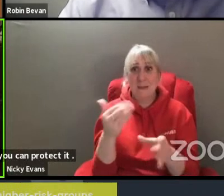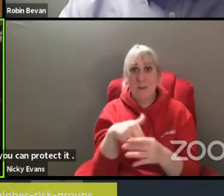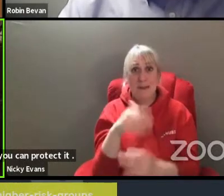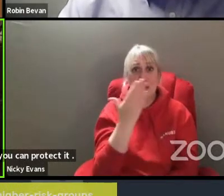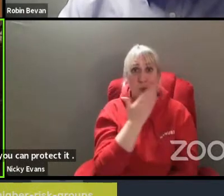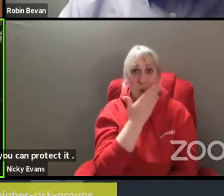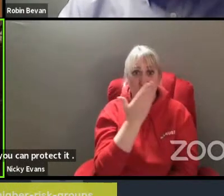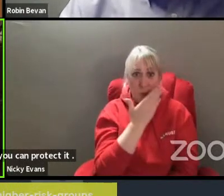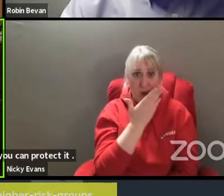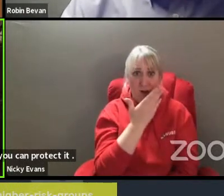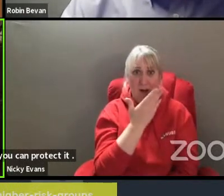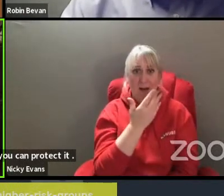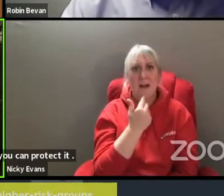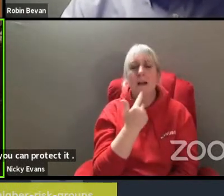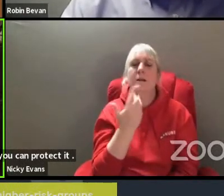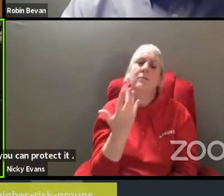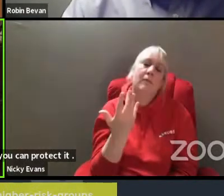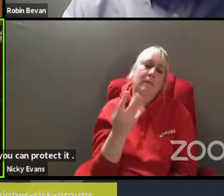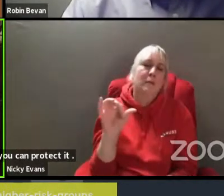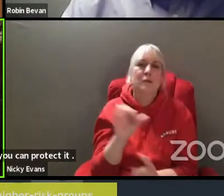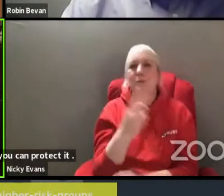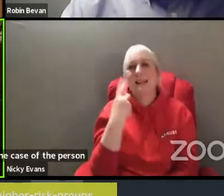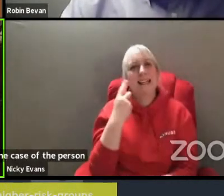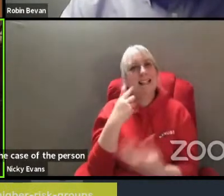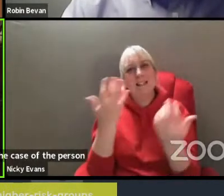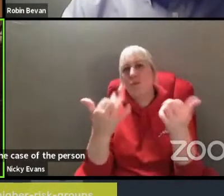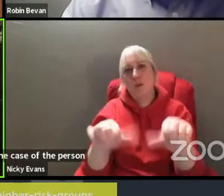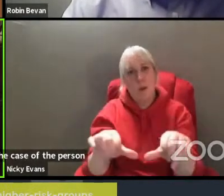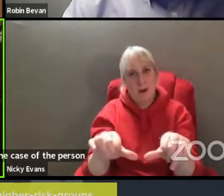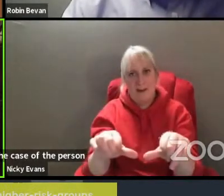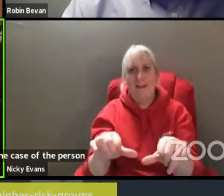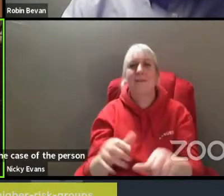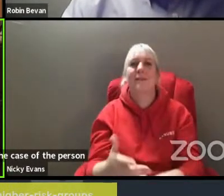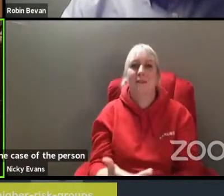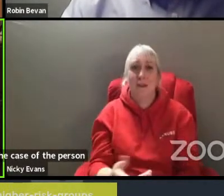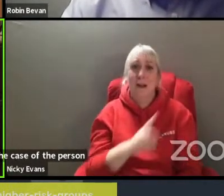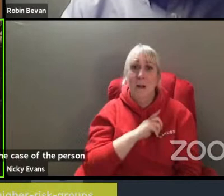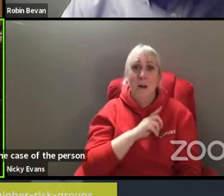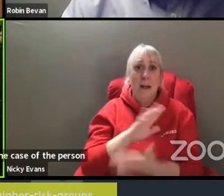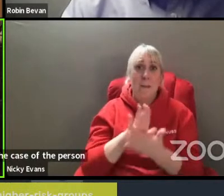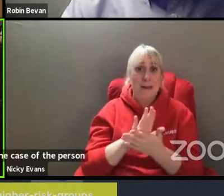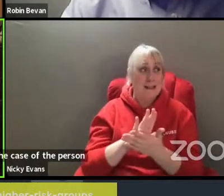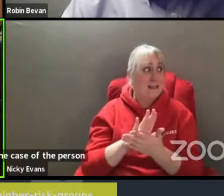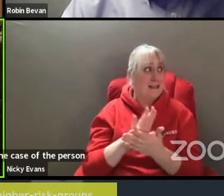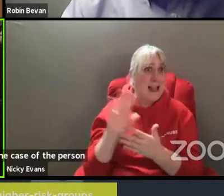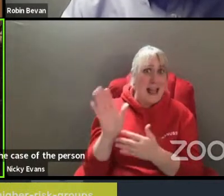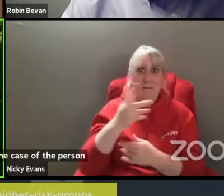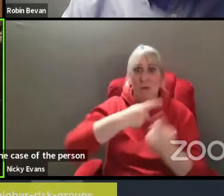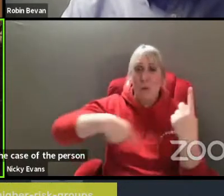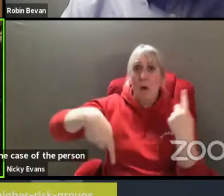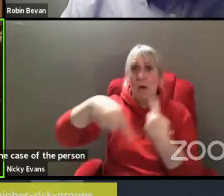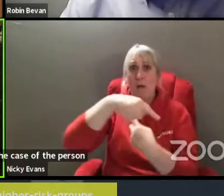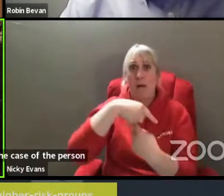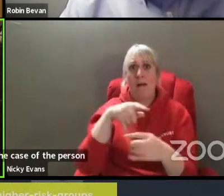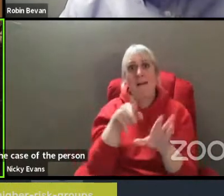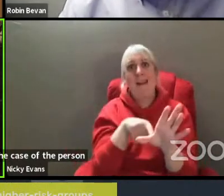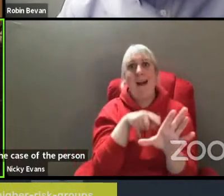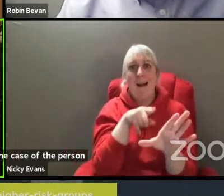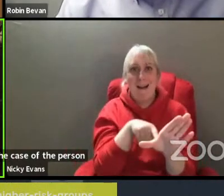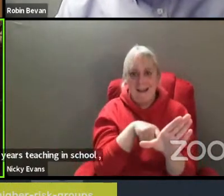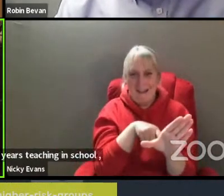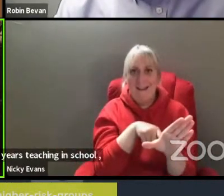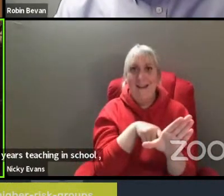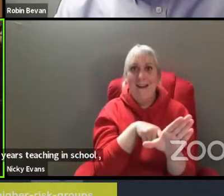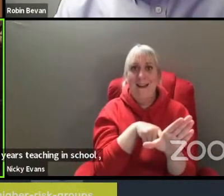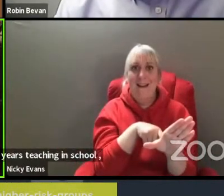be an easier thing to resolve if you think about the fact that that means that everybody else is not there, that if